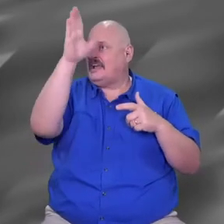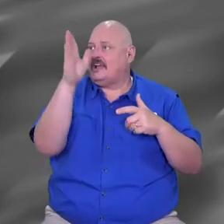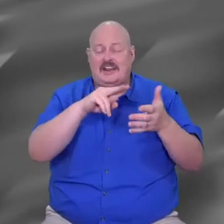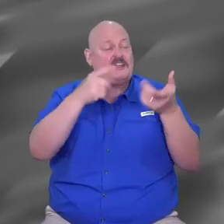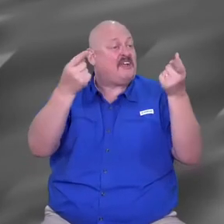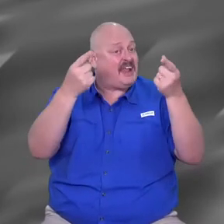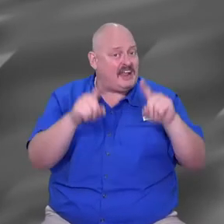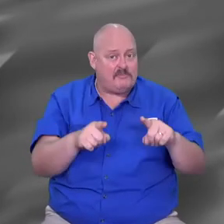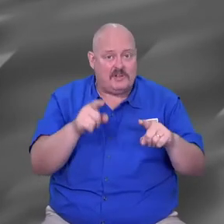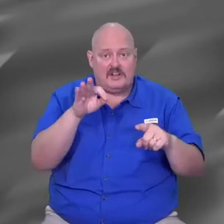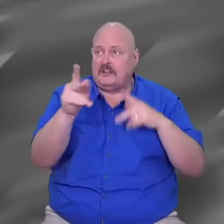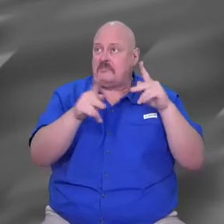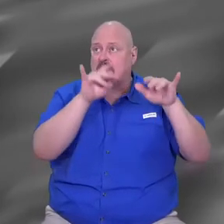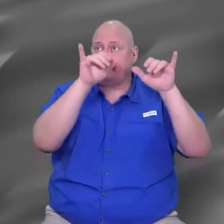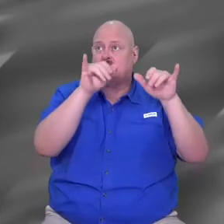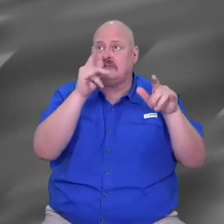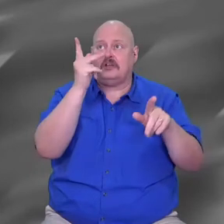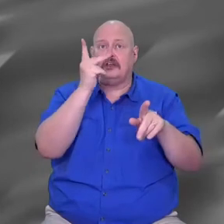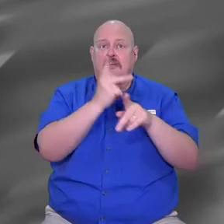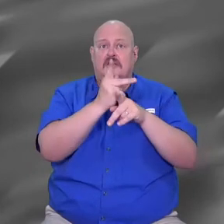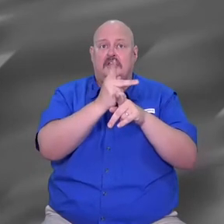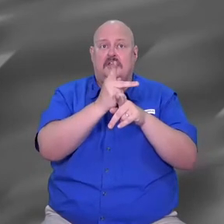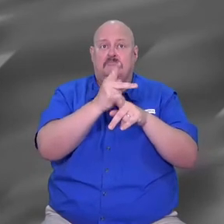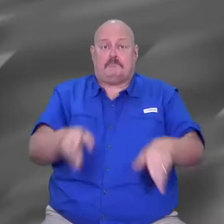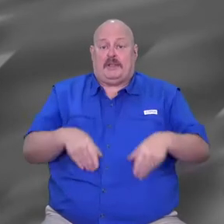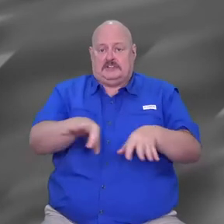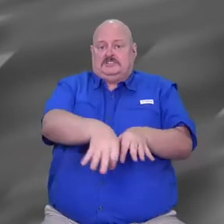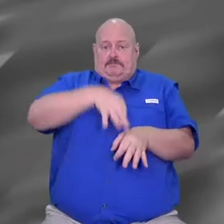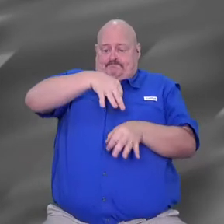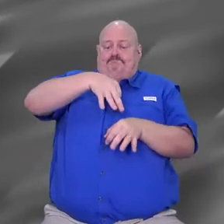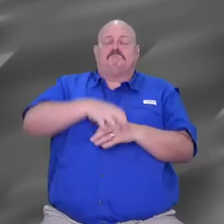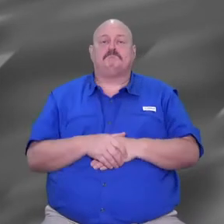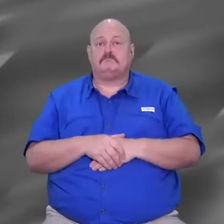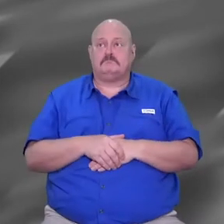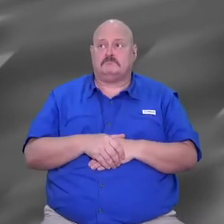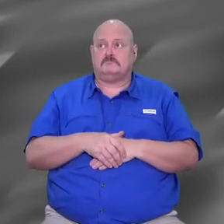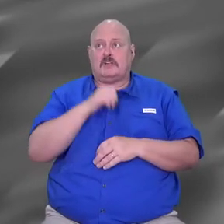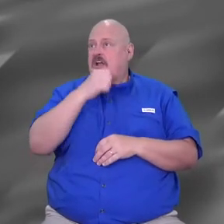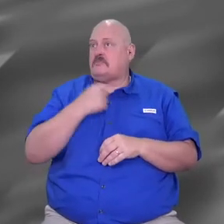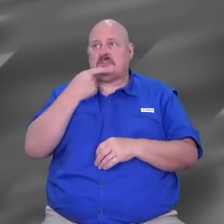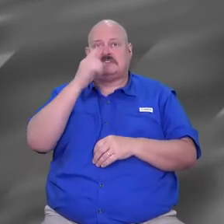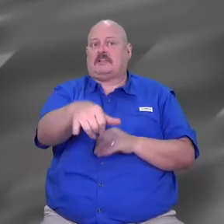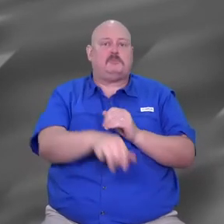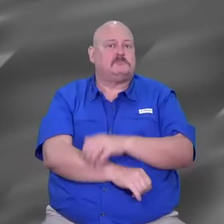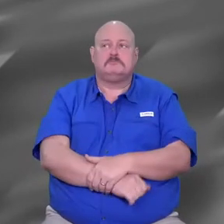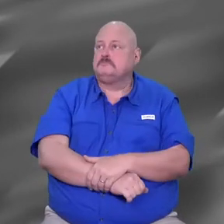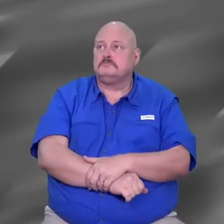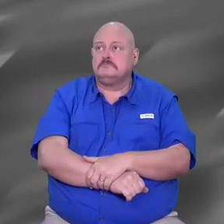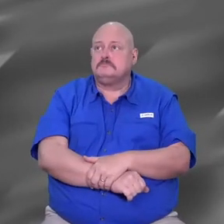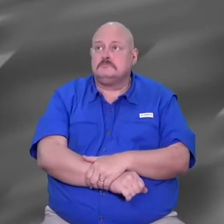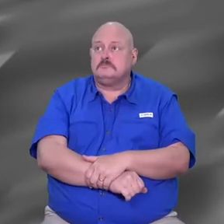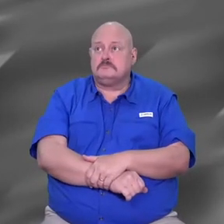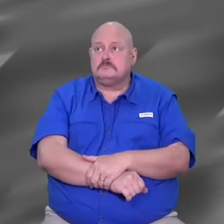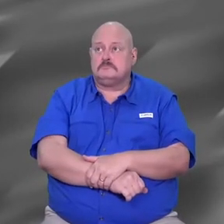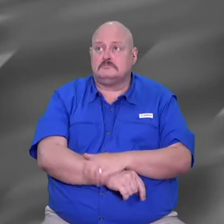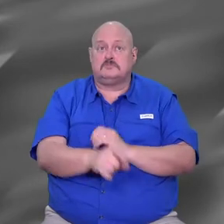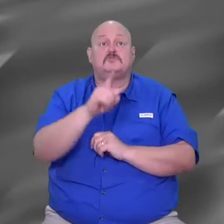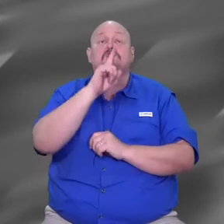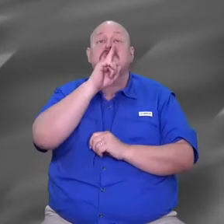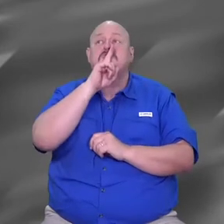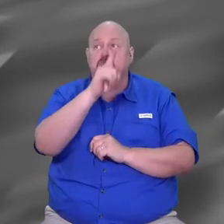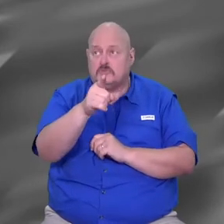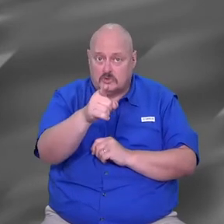occur if people would just keep their pants zipped. And I do not apologize for saying it that way. It is